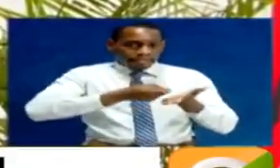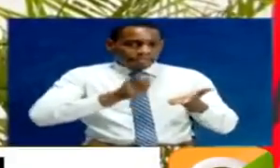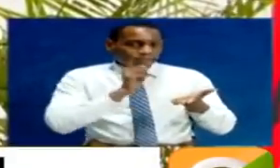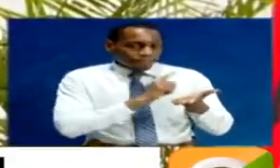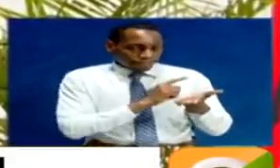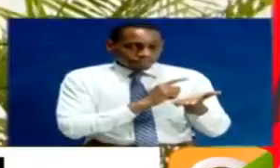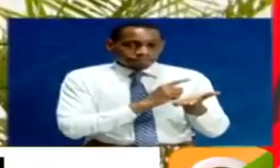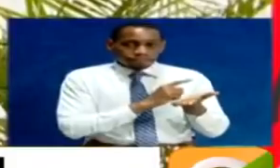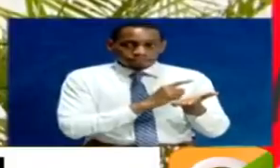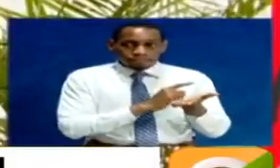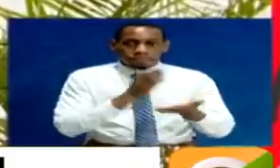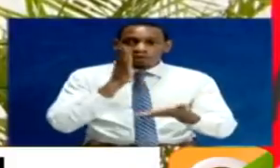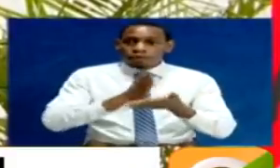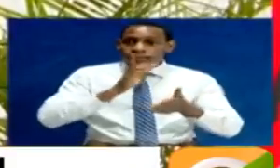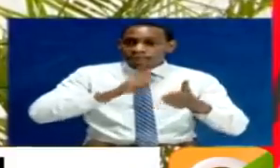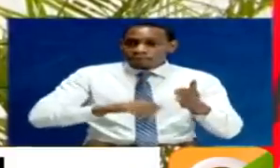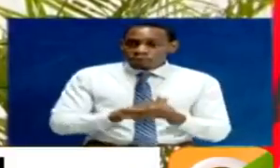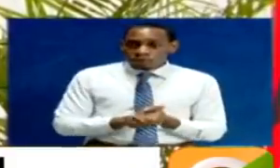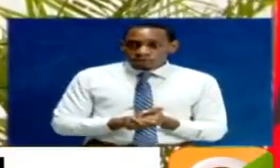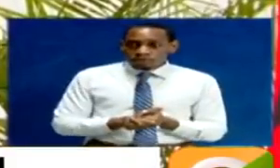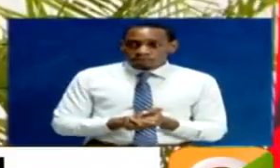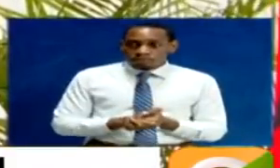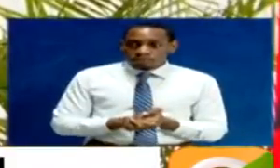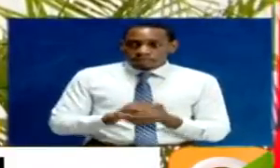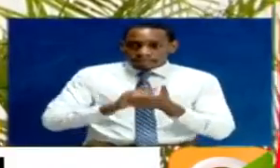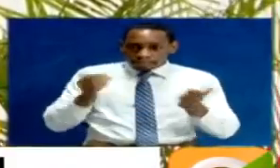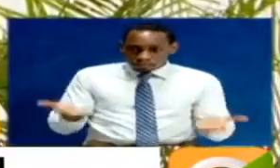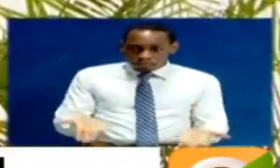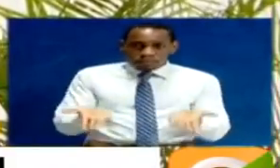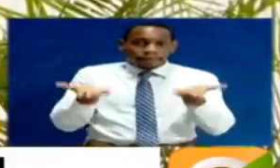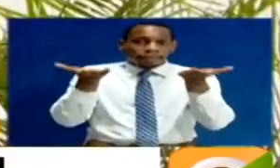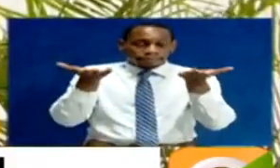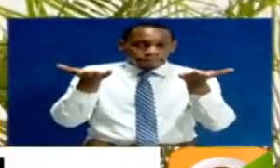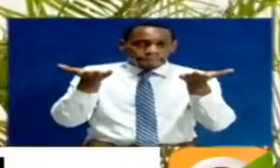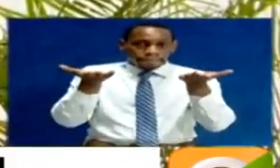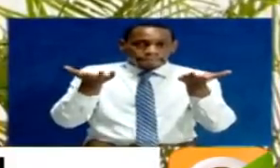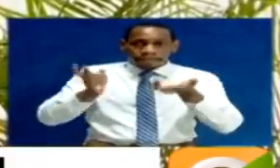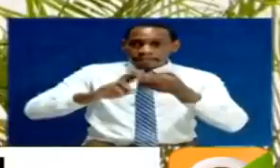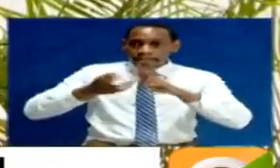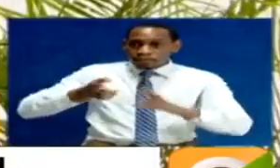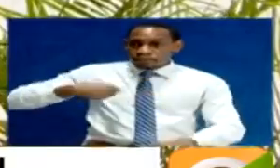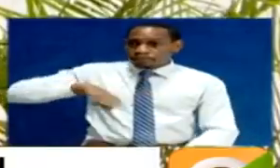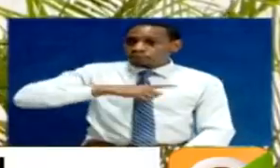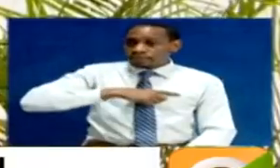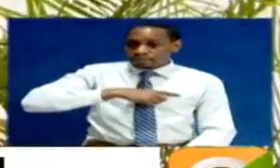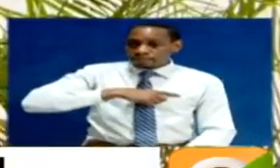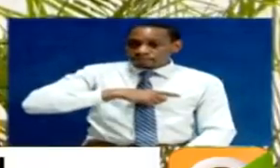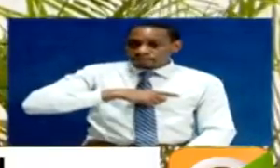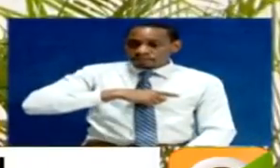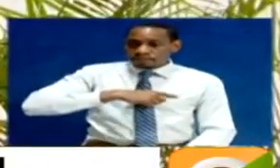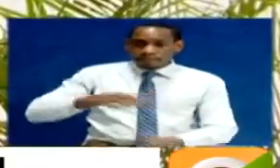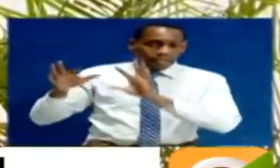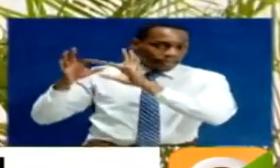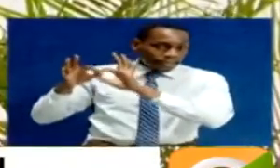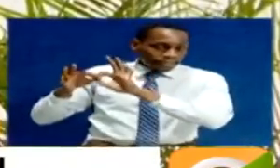wa kuhakikisha ya kwamba tumeimarisha uhusiano wetu kwa mambo ya